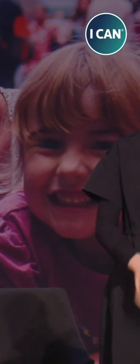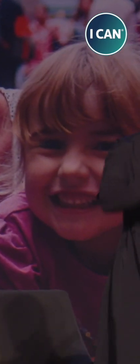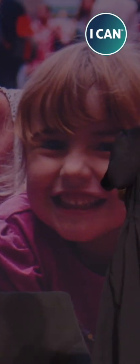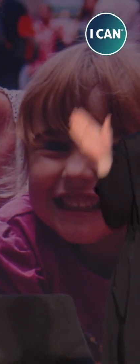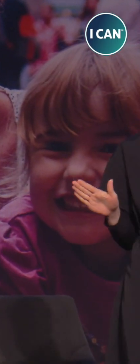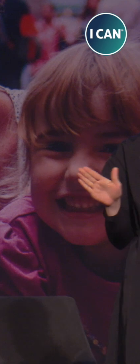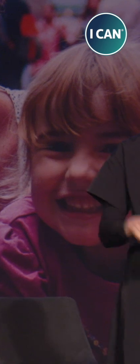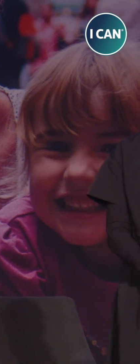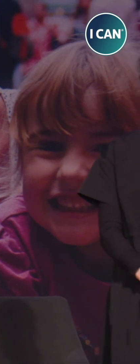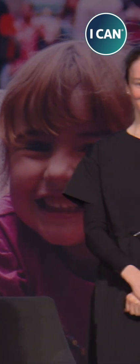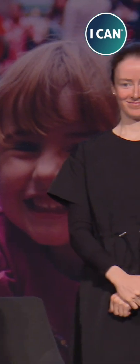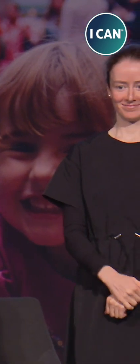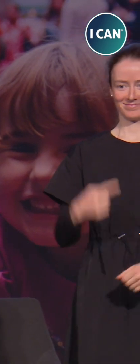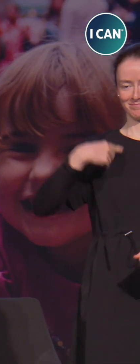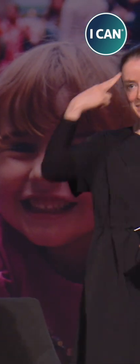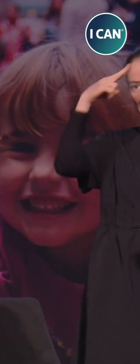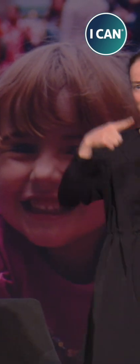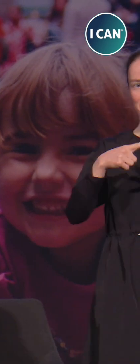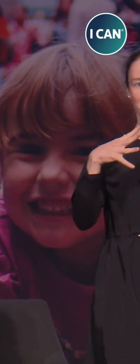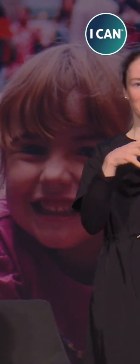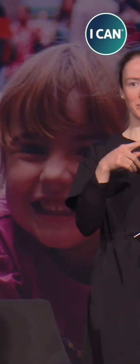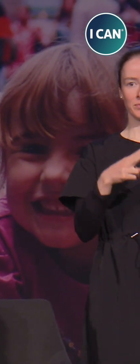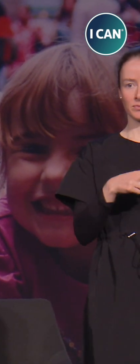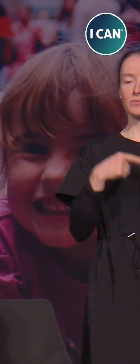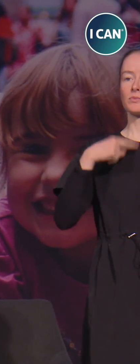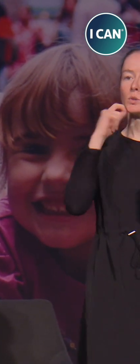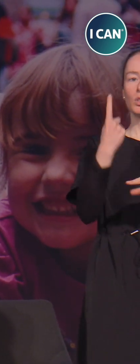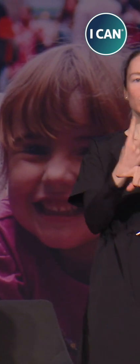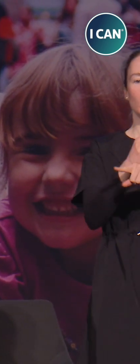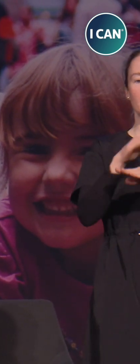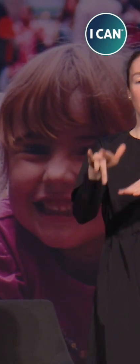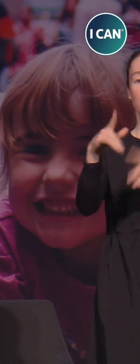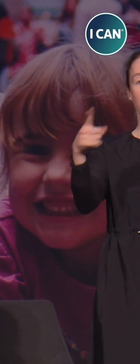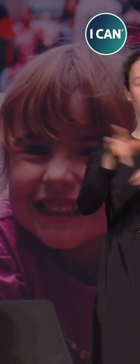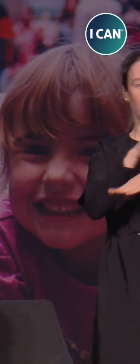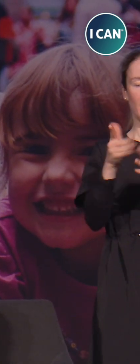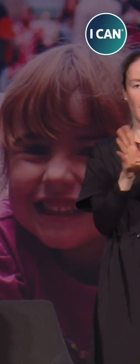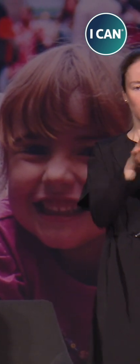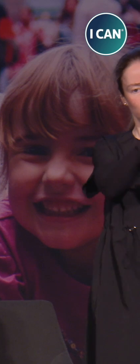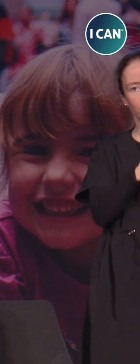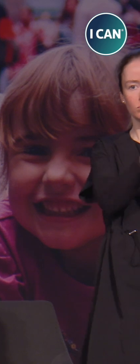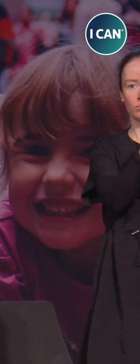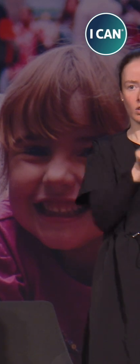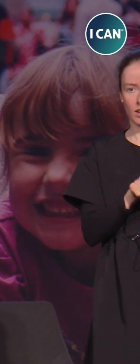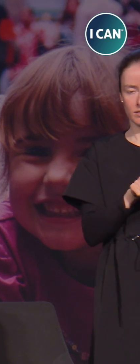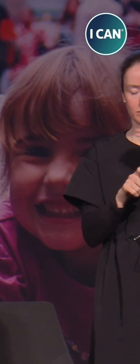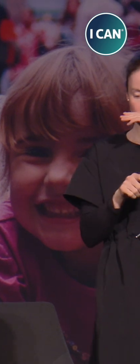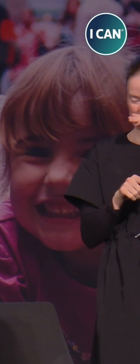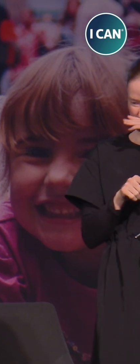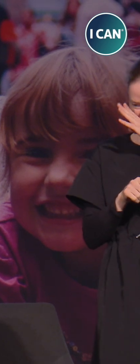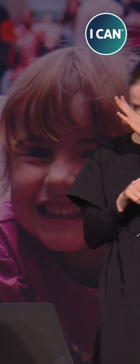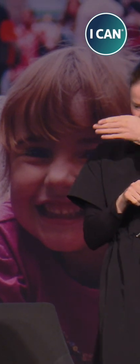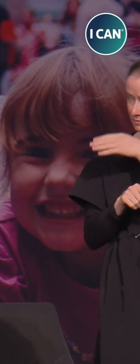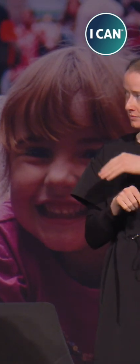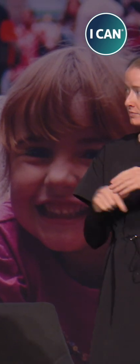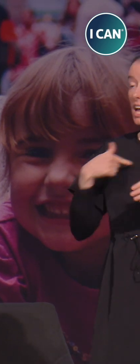Hi, I'm Owen, and I'm gonna be talking about musicals and how to write one. So I actually left my cue